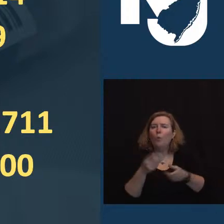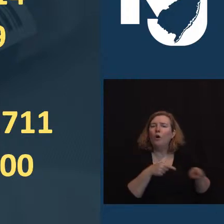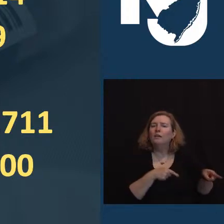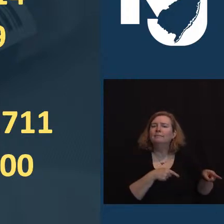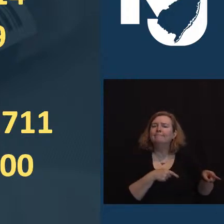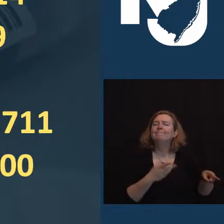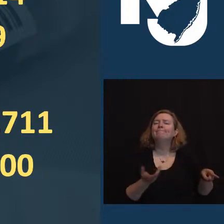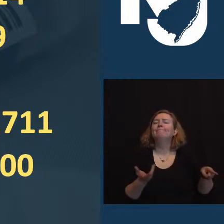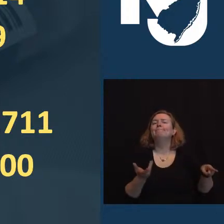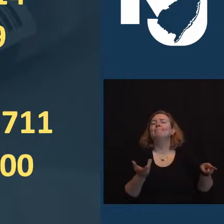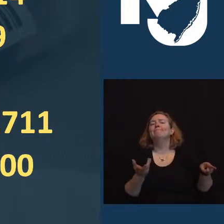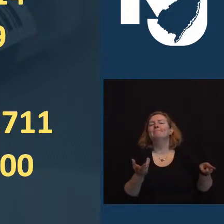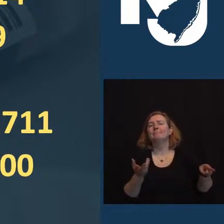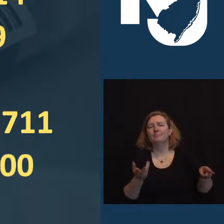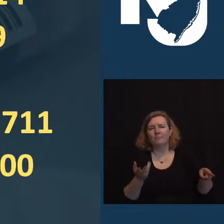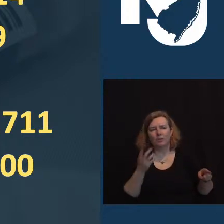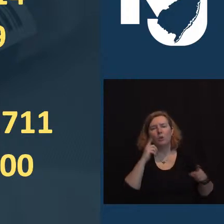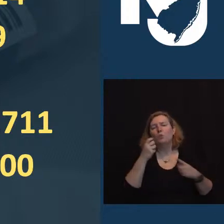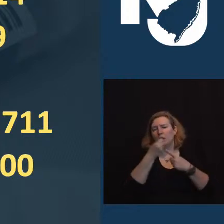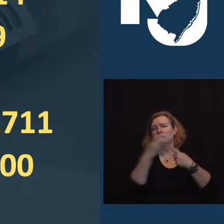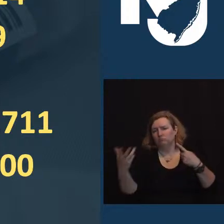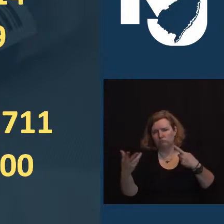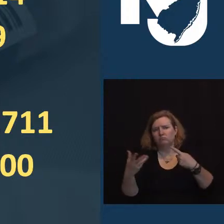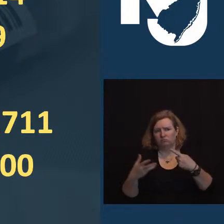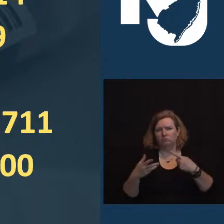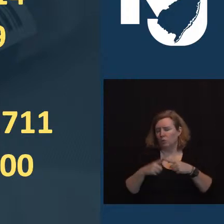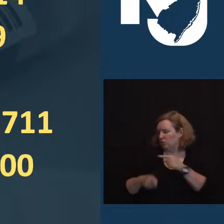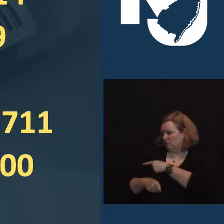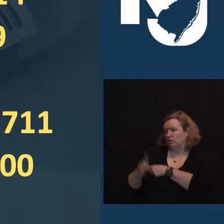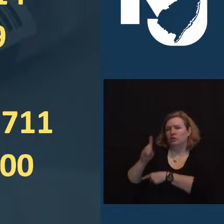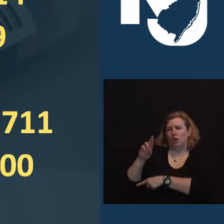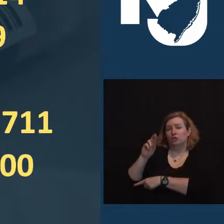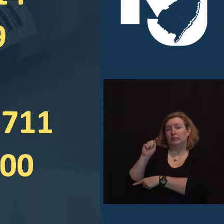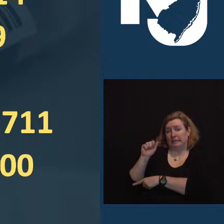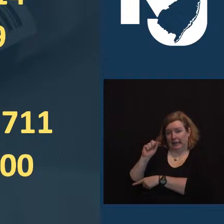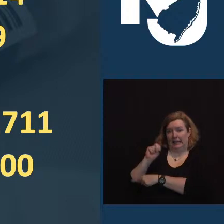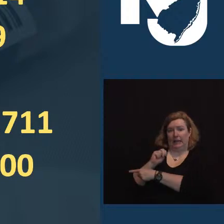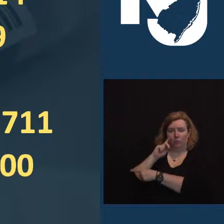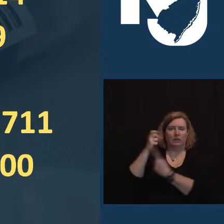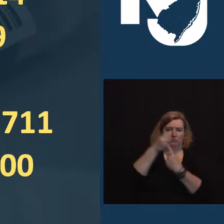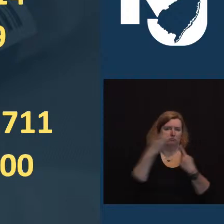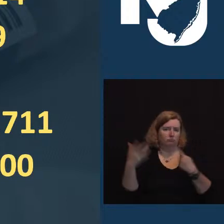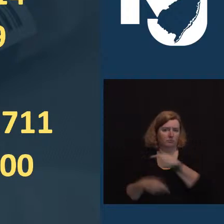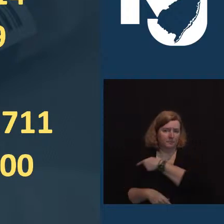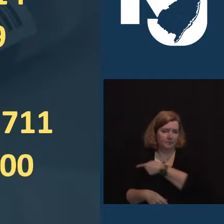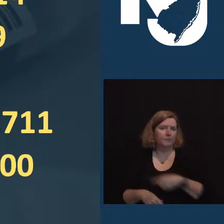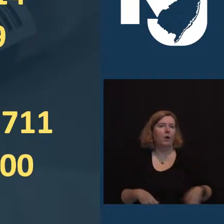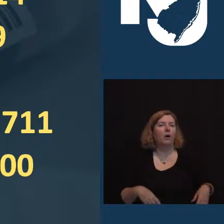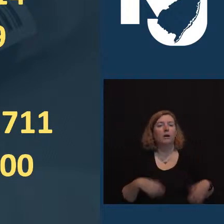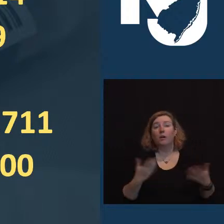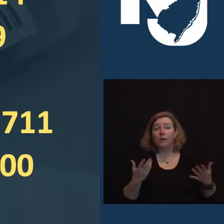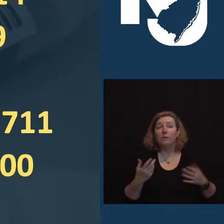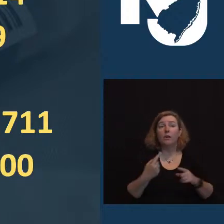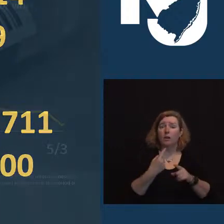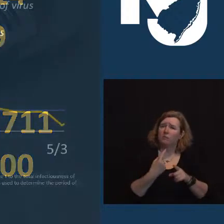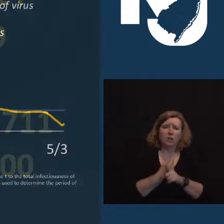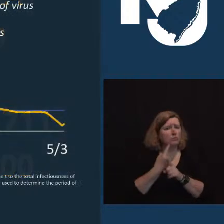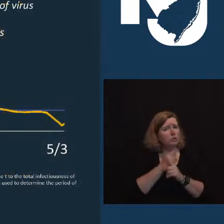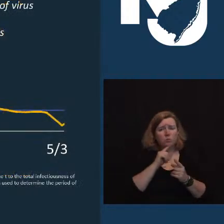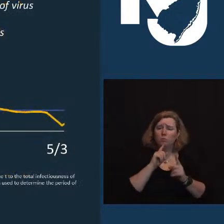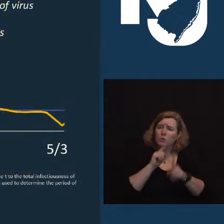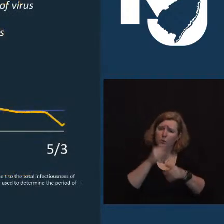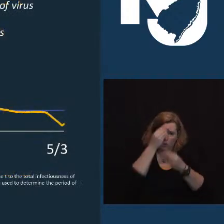little bit more detail. The most important thing for us is that we're accurately reporting numbers, and we are. The statewide